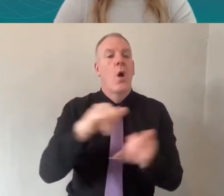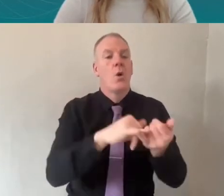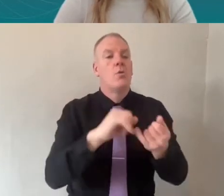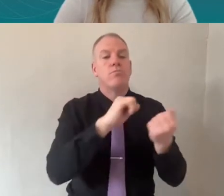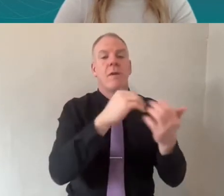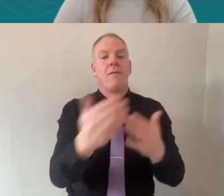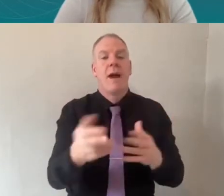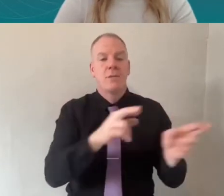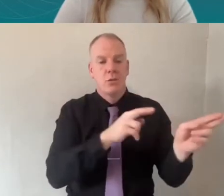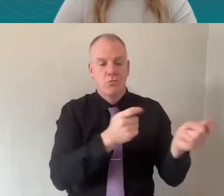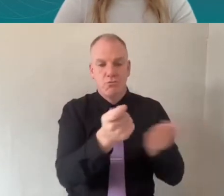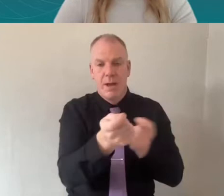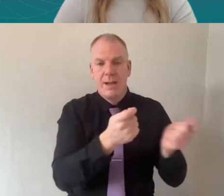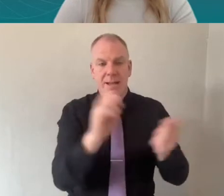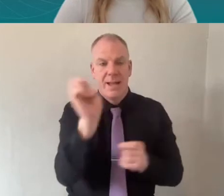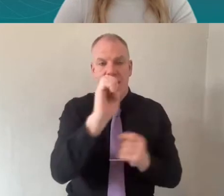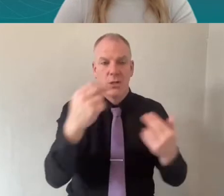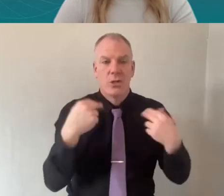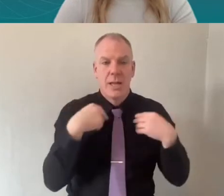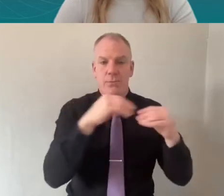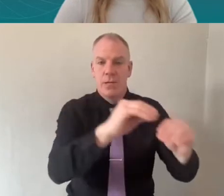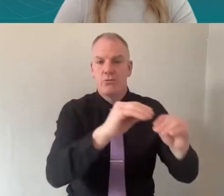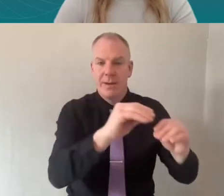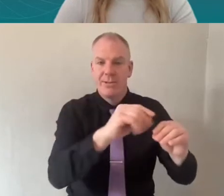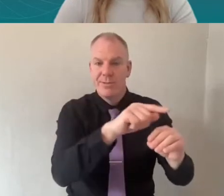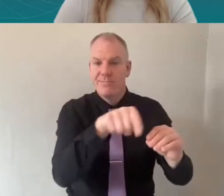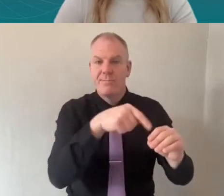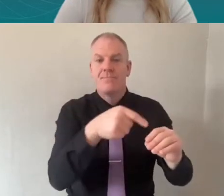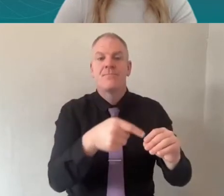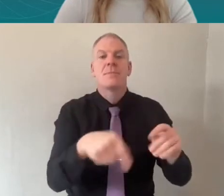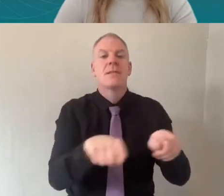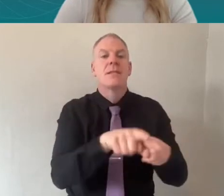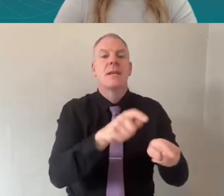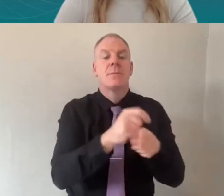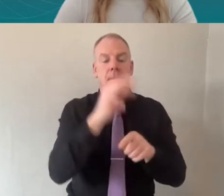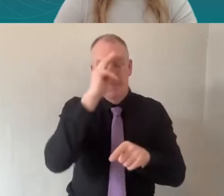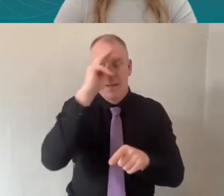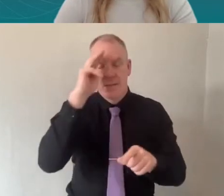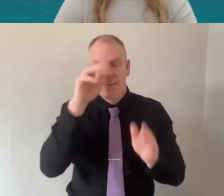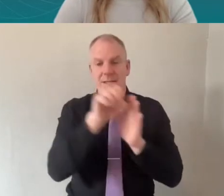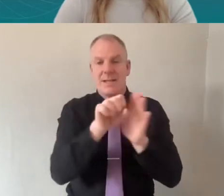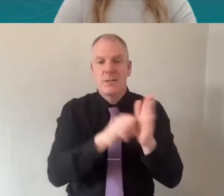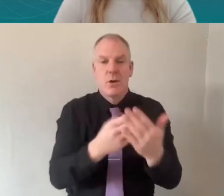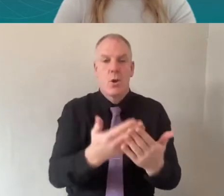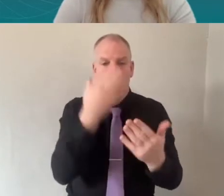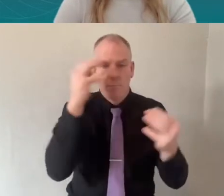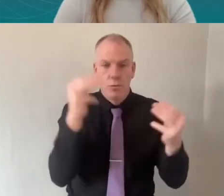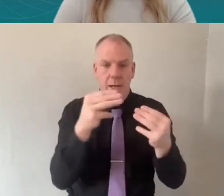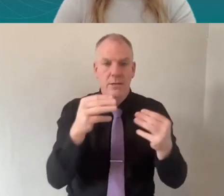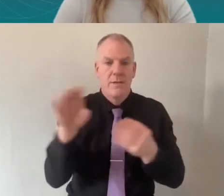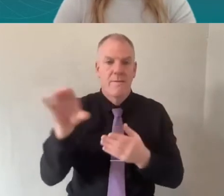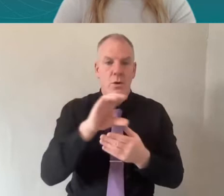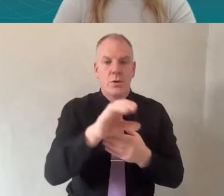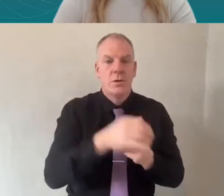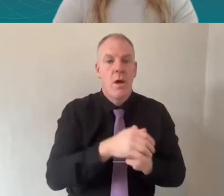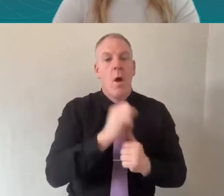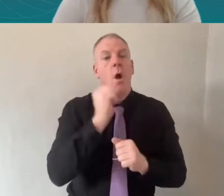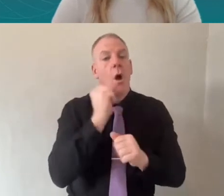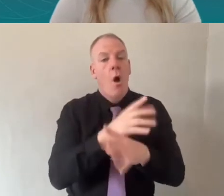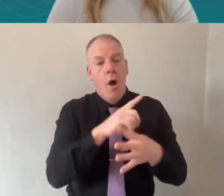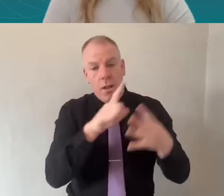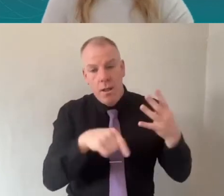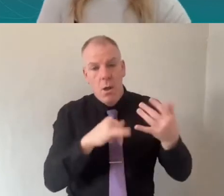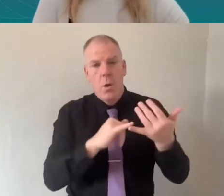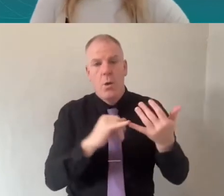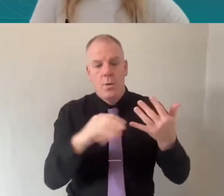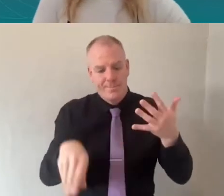offering regulated English language education, as well as the management of the statutory Learner Protection Fund. All of these will fall